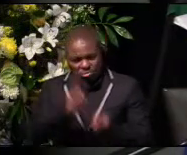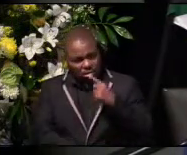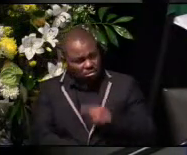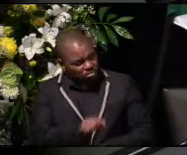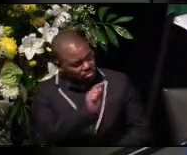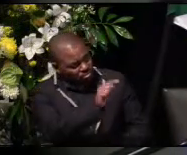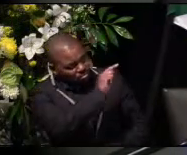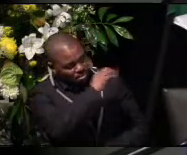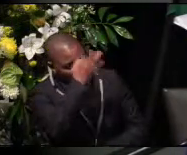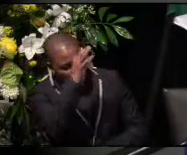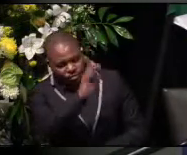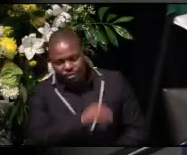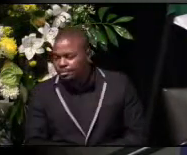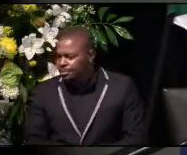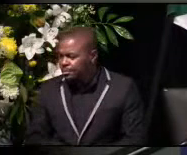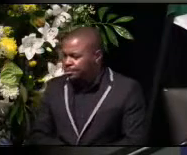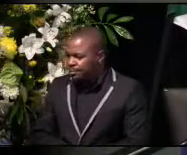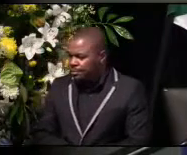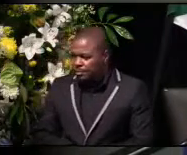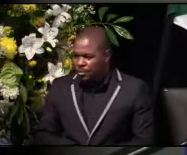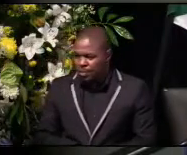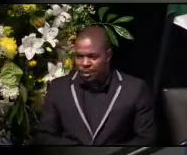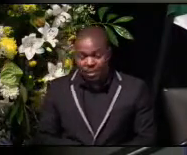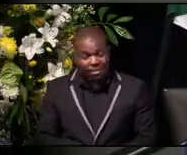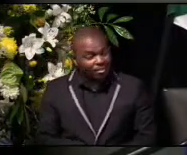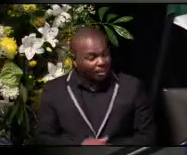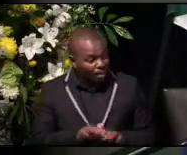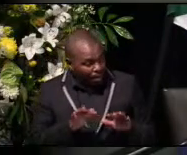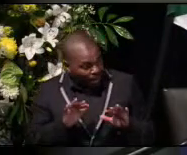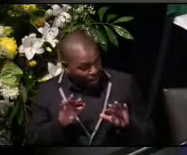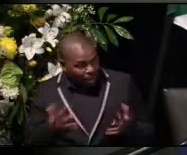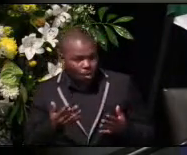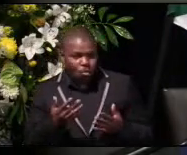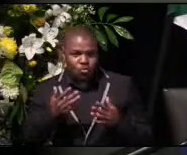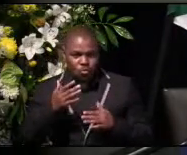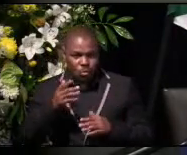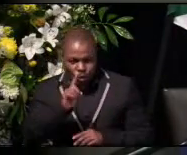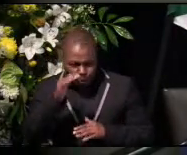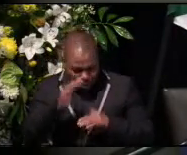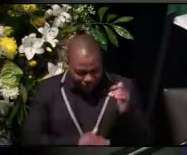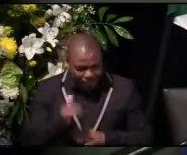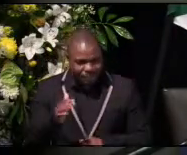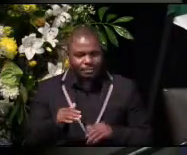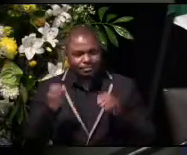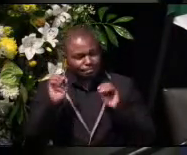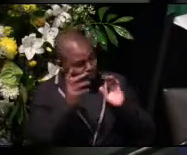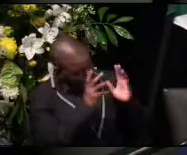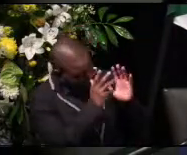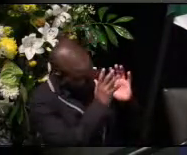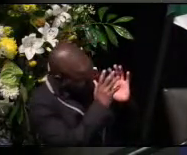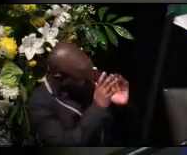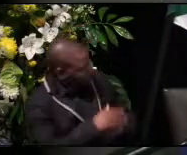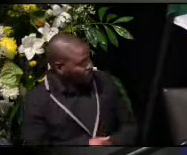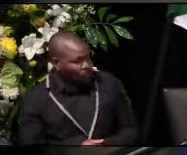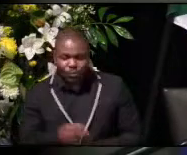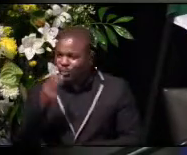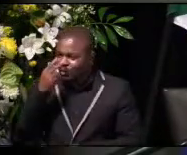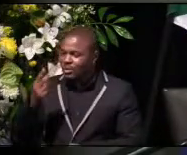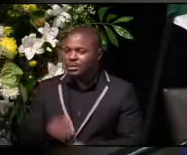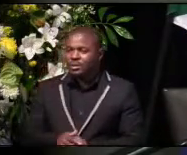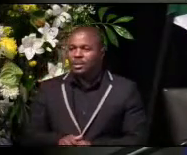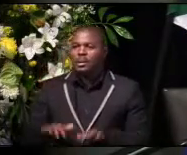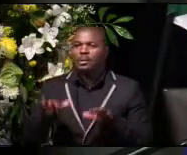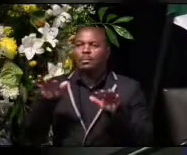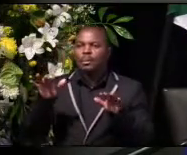here you know it's it's it's it's it's it's it's what you do it's what you do you know you see people